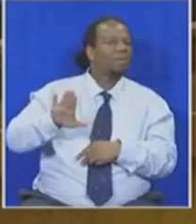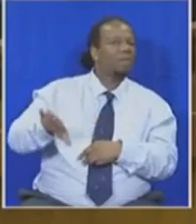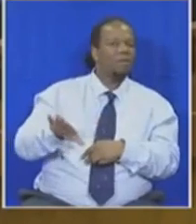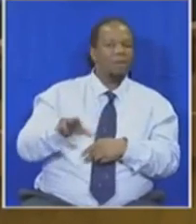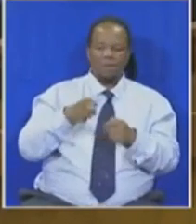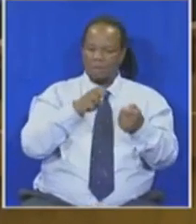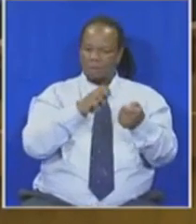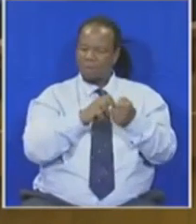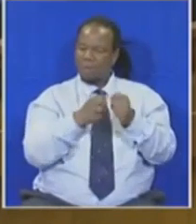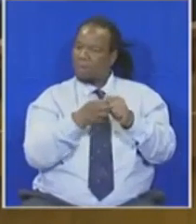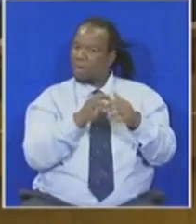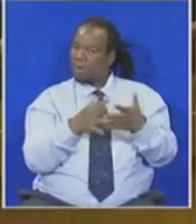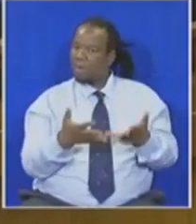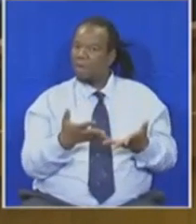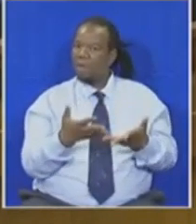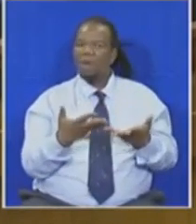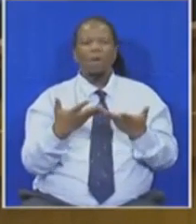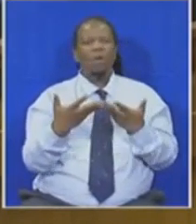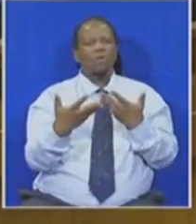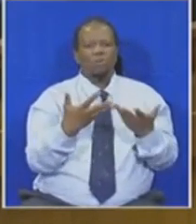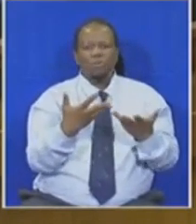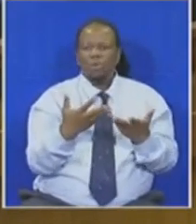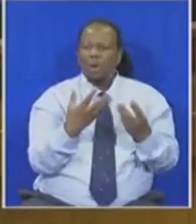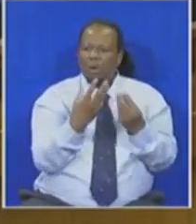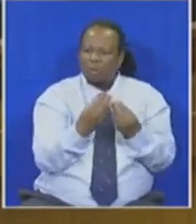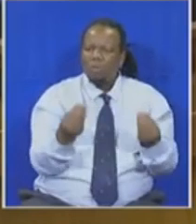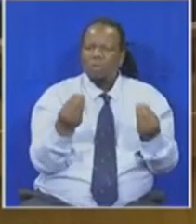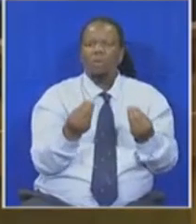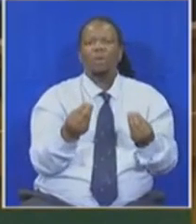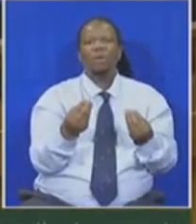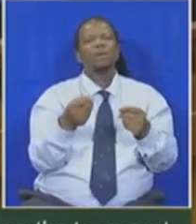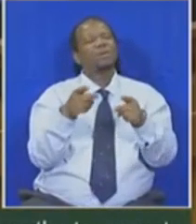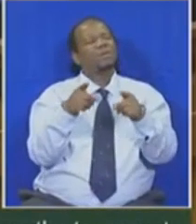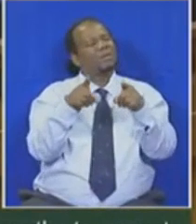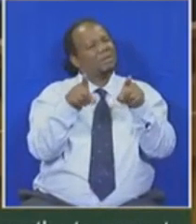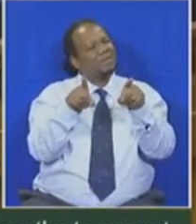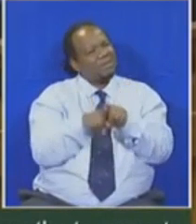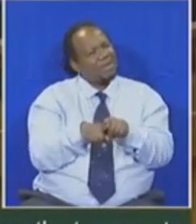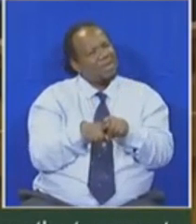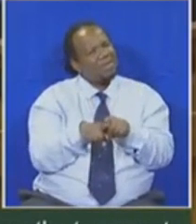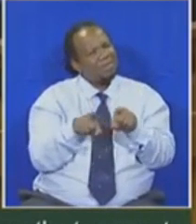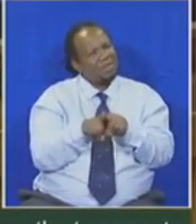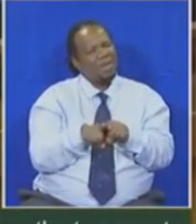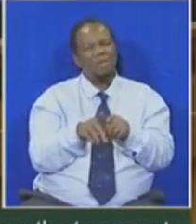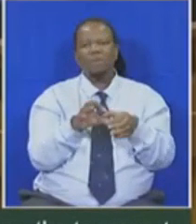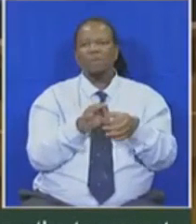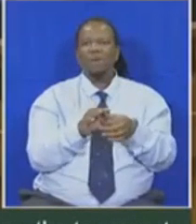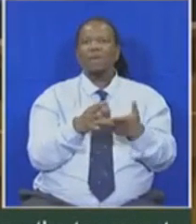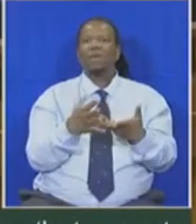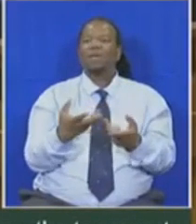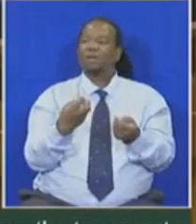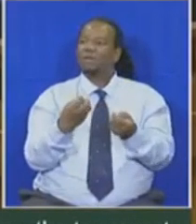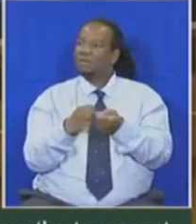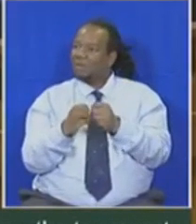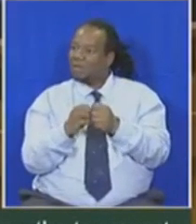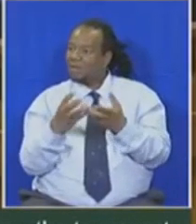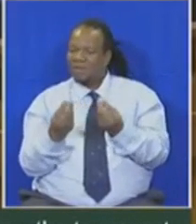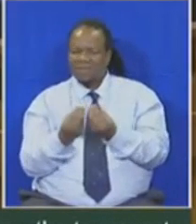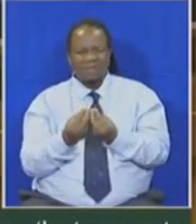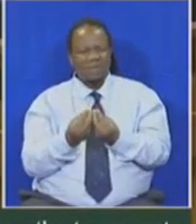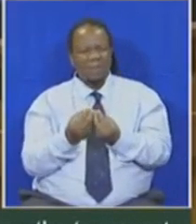to explain it away with a myriad of excuses. And just like that type of relationship, a brokenness has settled into this